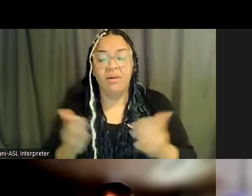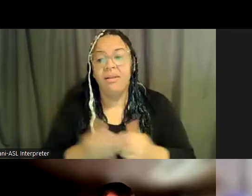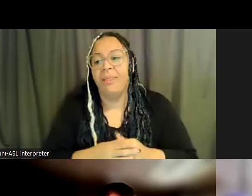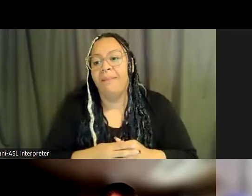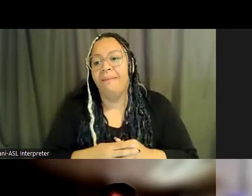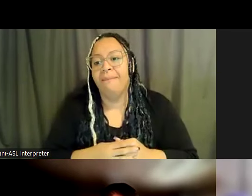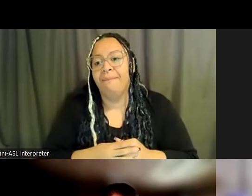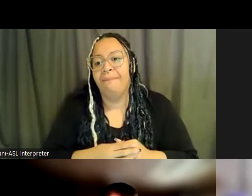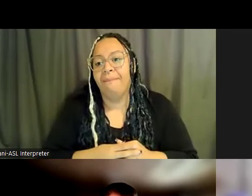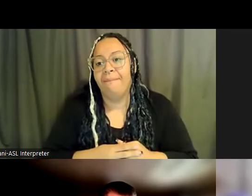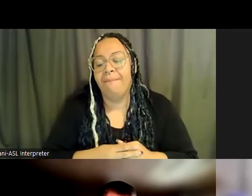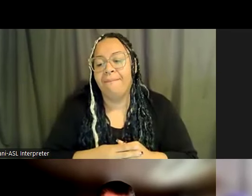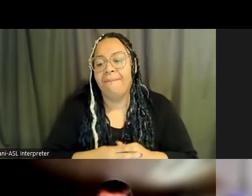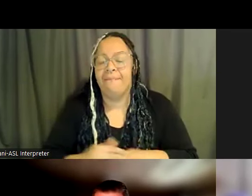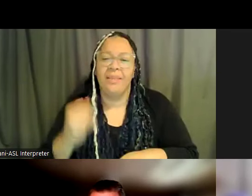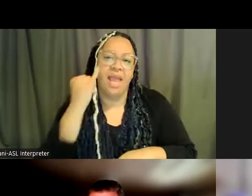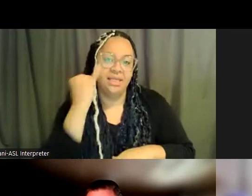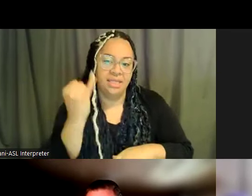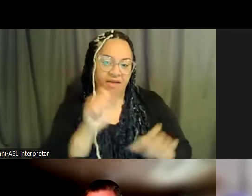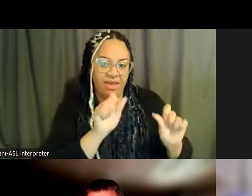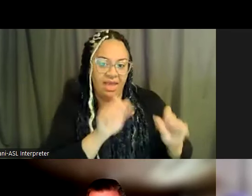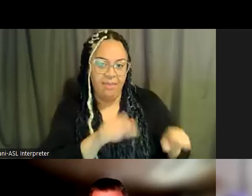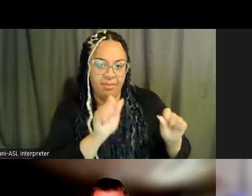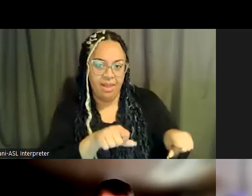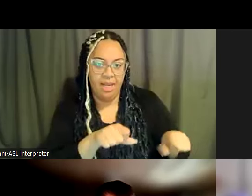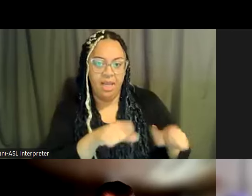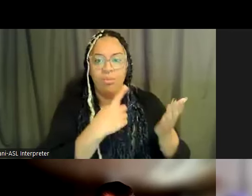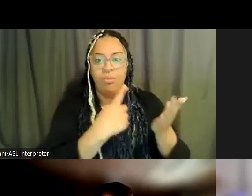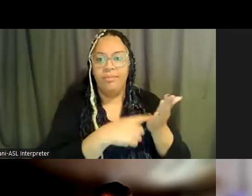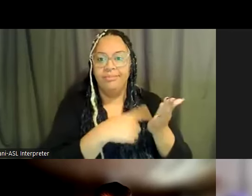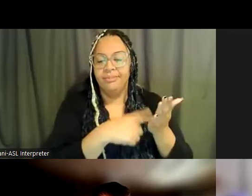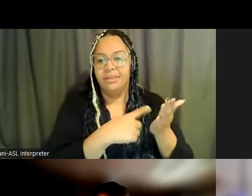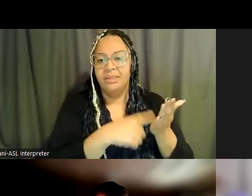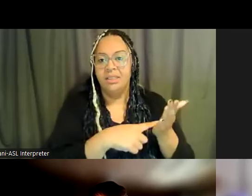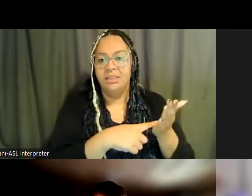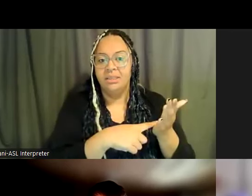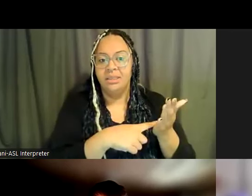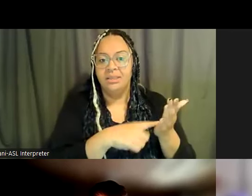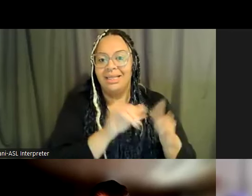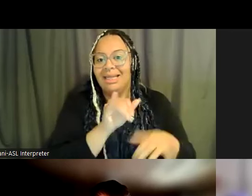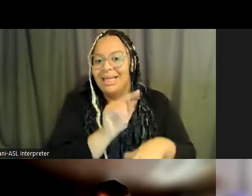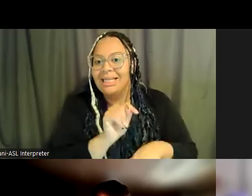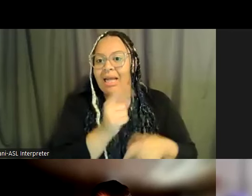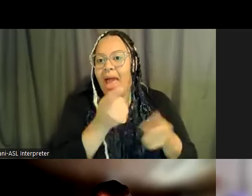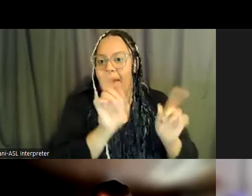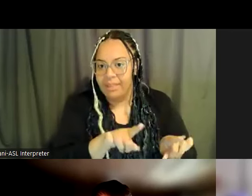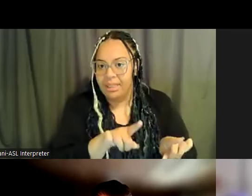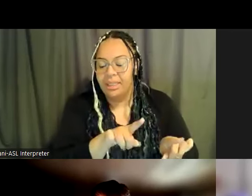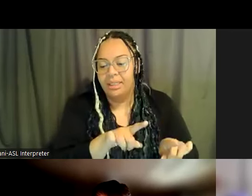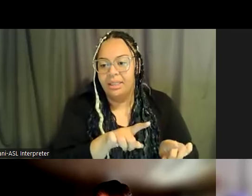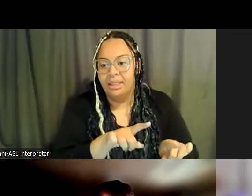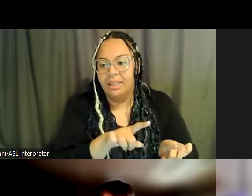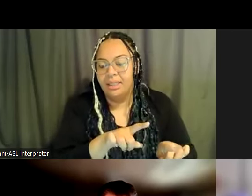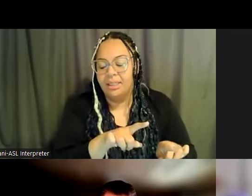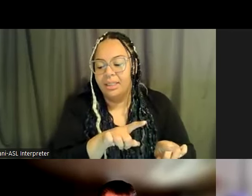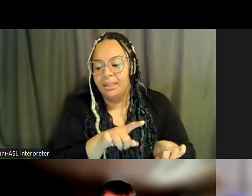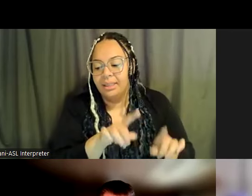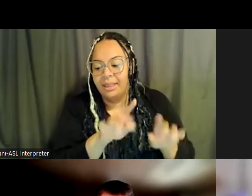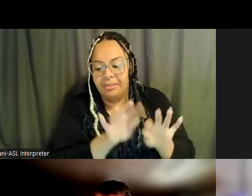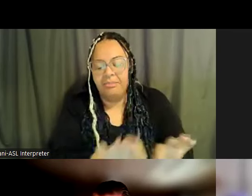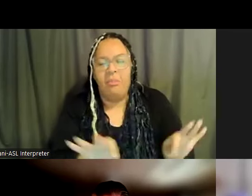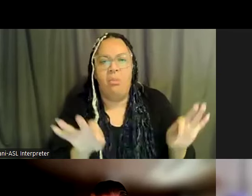that idea of capability, when we talk about messaging, um, is, it's